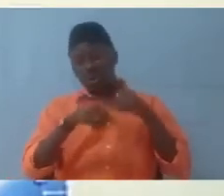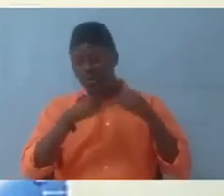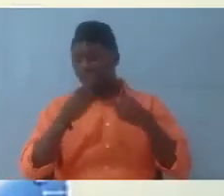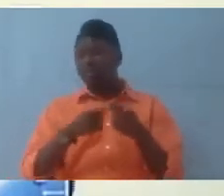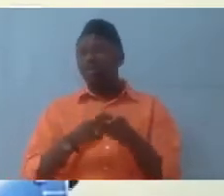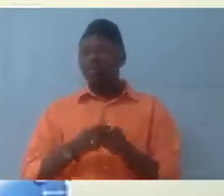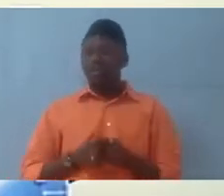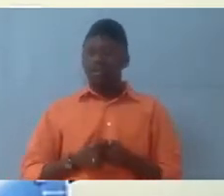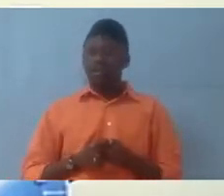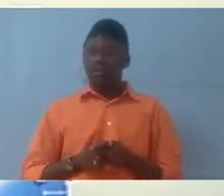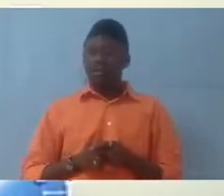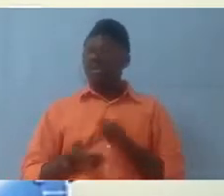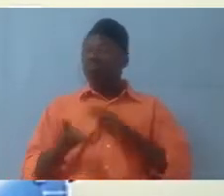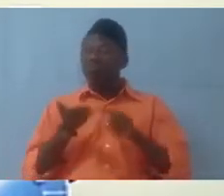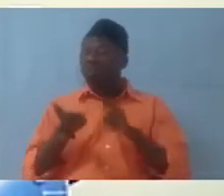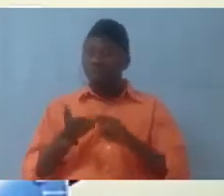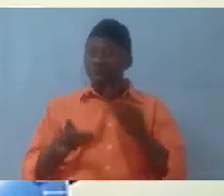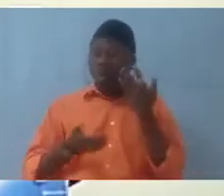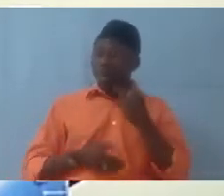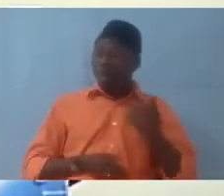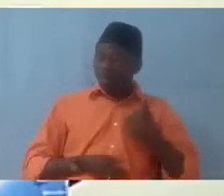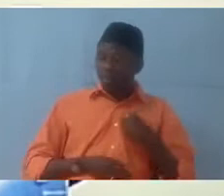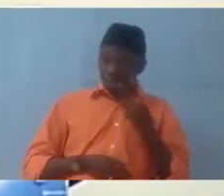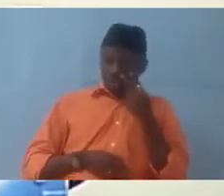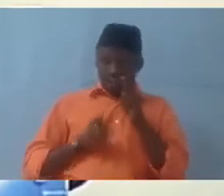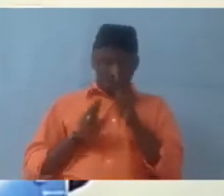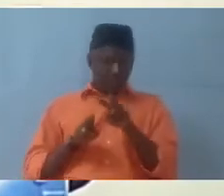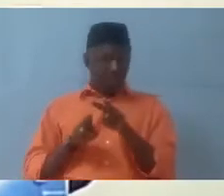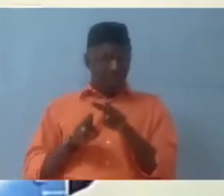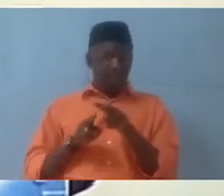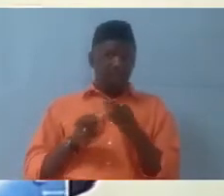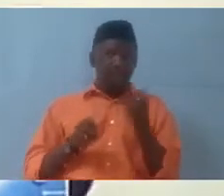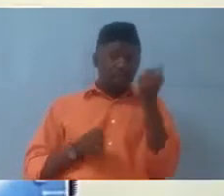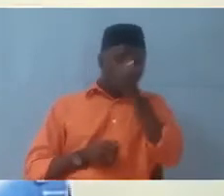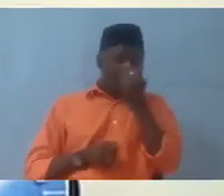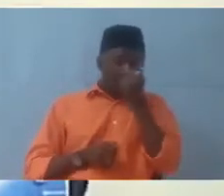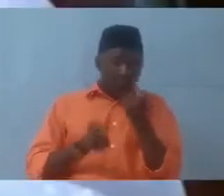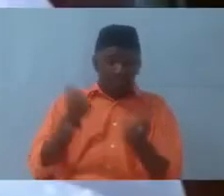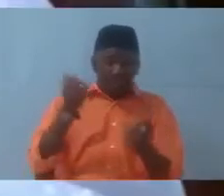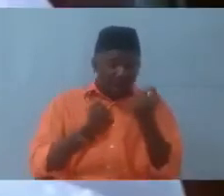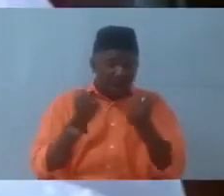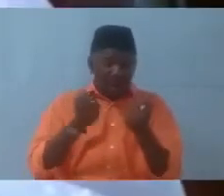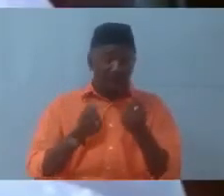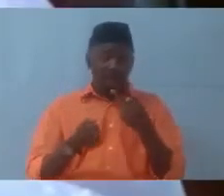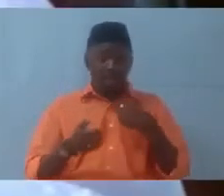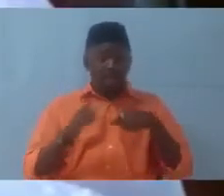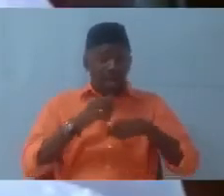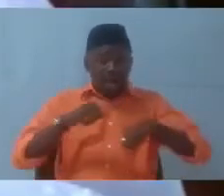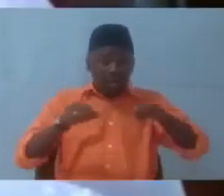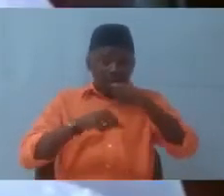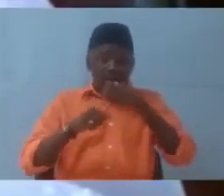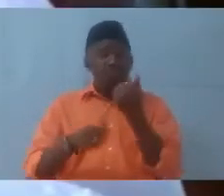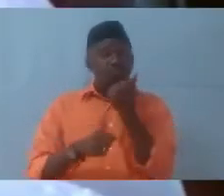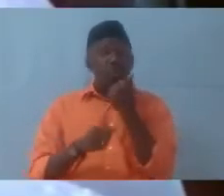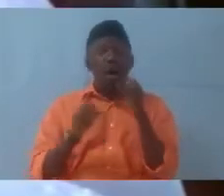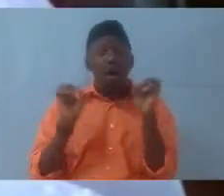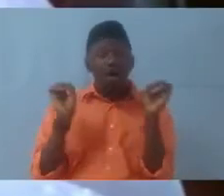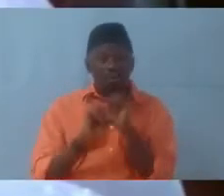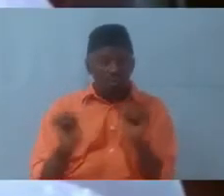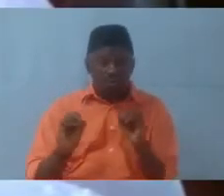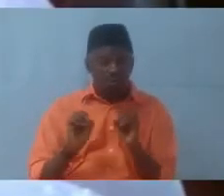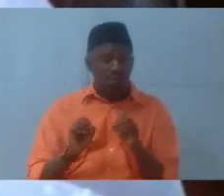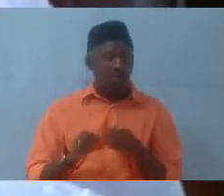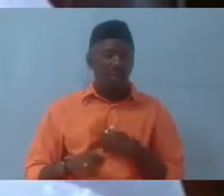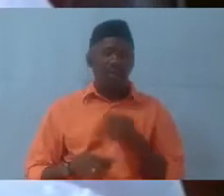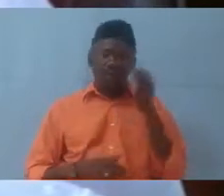be afraid whenever they see these kind of situations because a vehicle with tinted glass and no number plate is usually associated